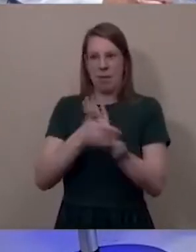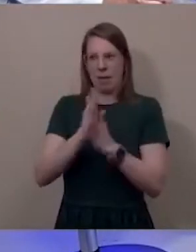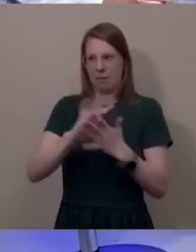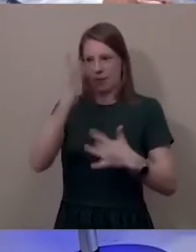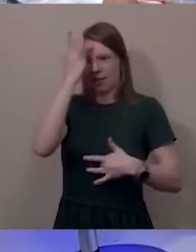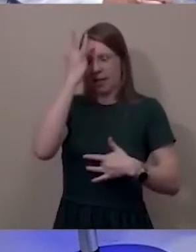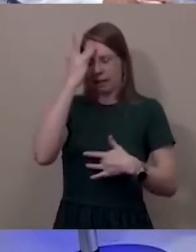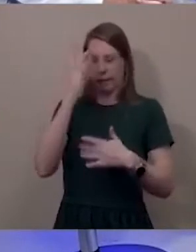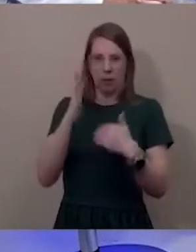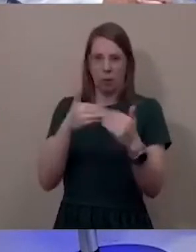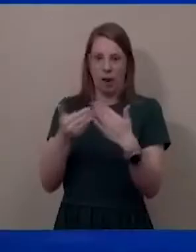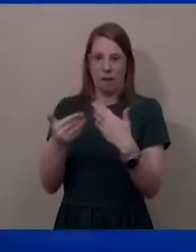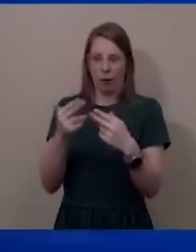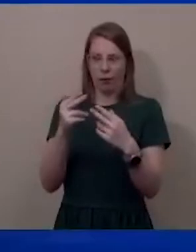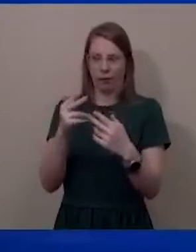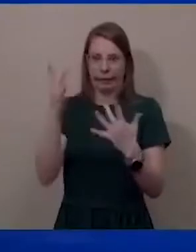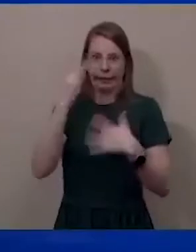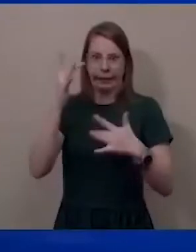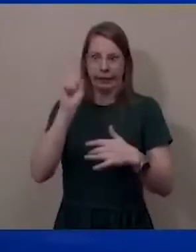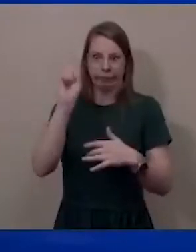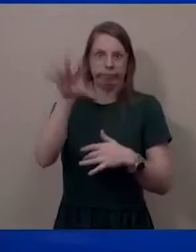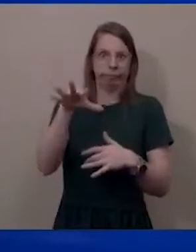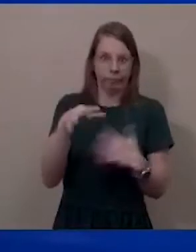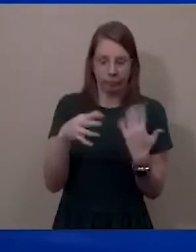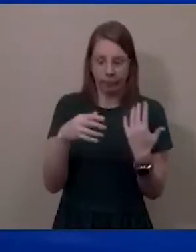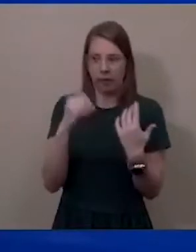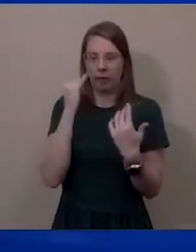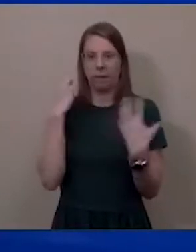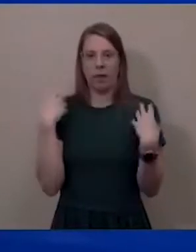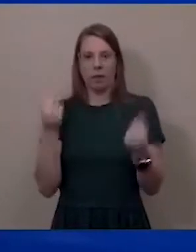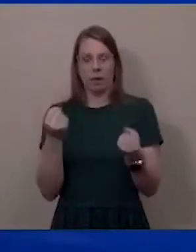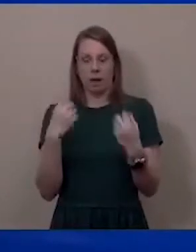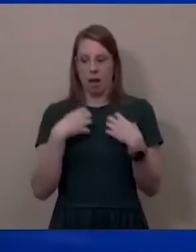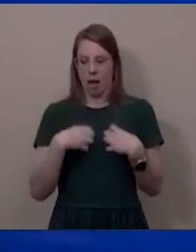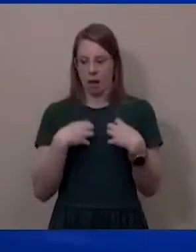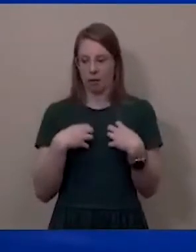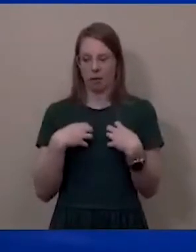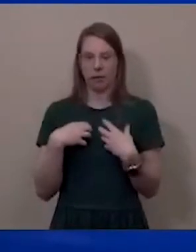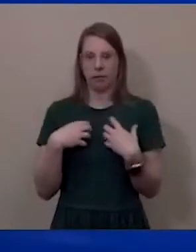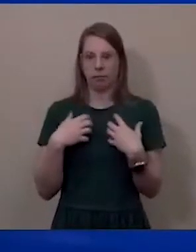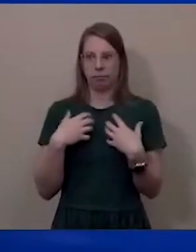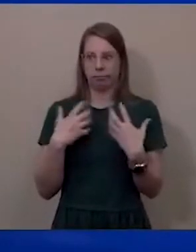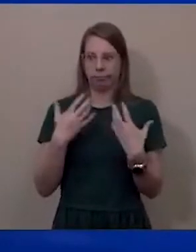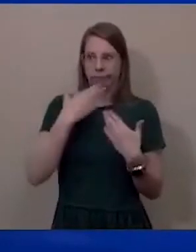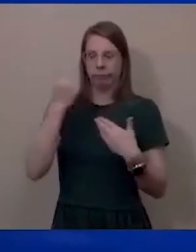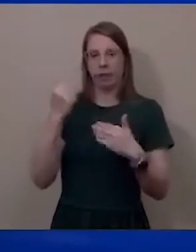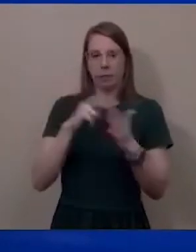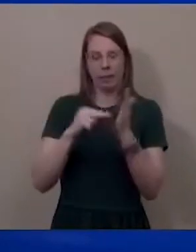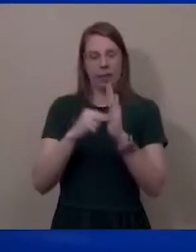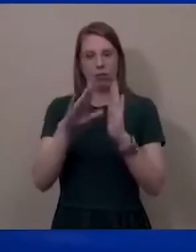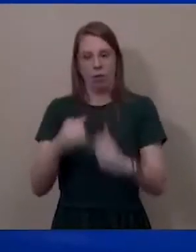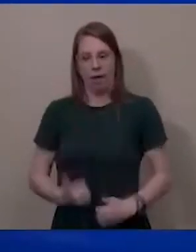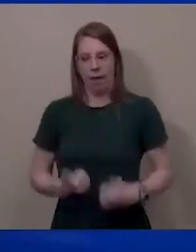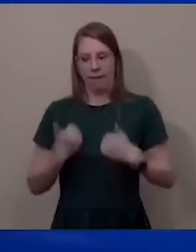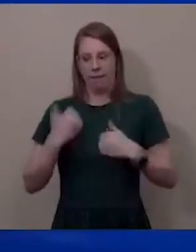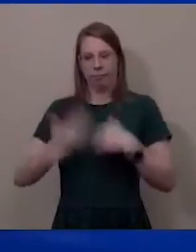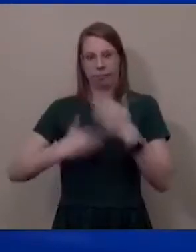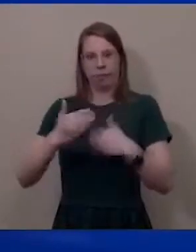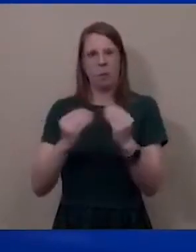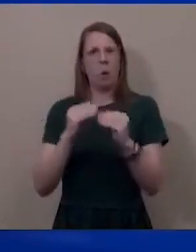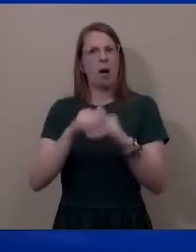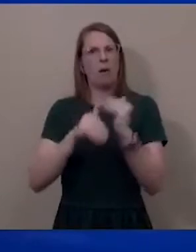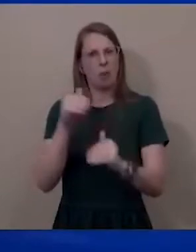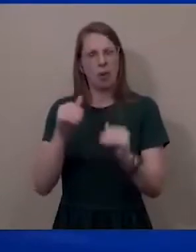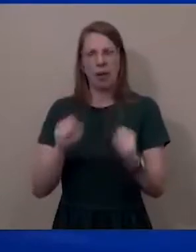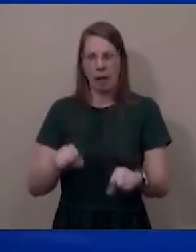the disease if they're healthier. I would certainly say that if you have better lungs and you're able to do more, you're going to have a better life because you're going to be able to just be more comfortable, you're going to be able to do